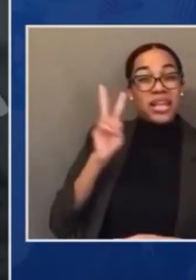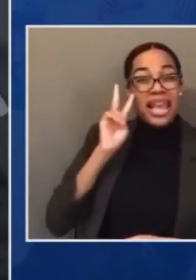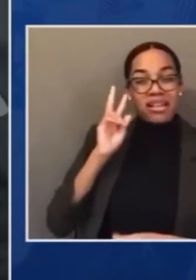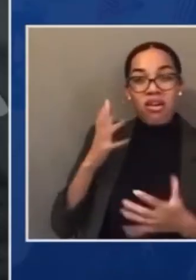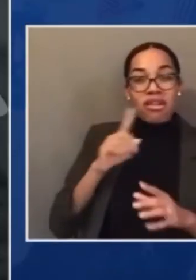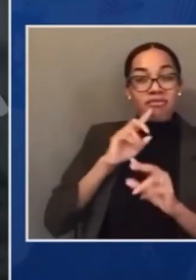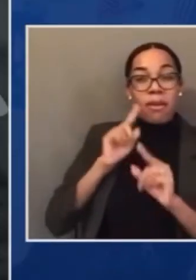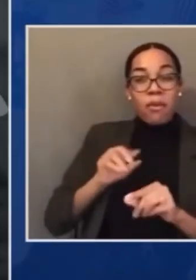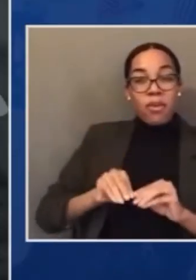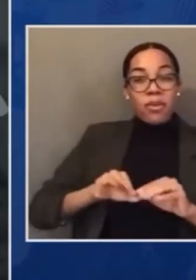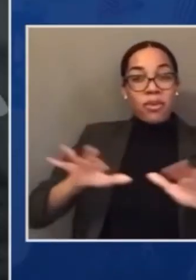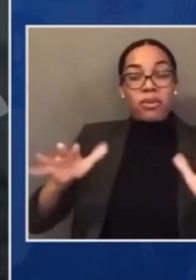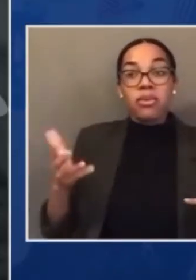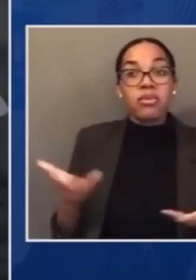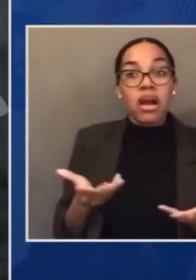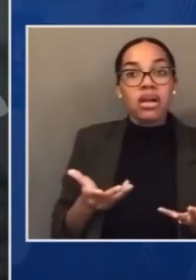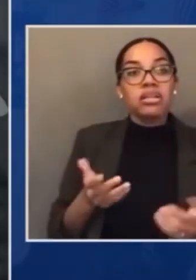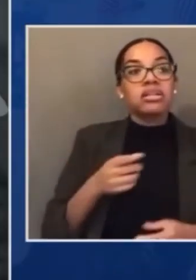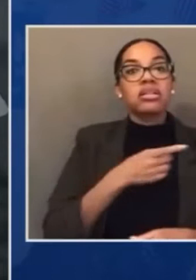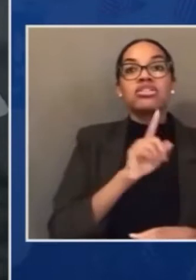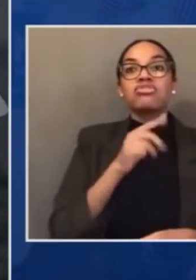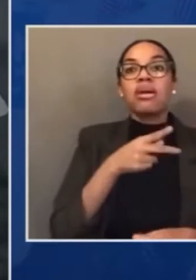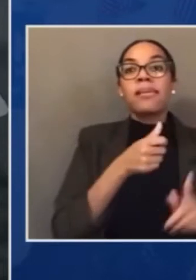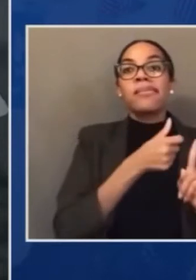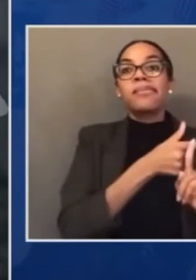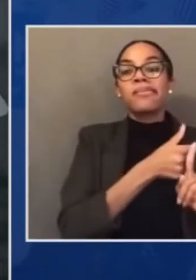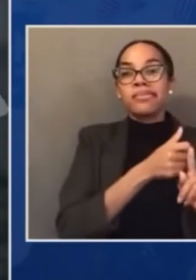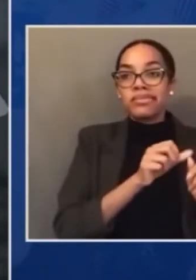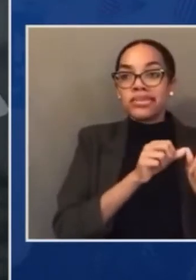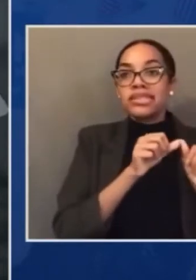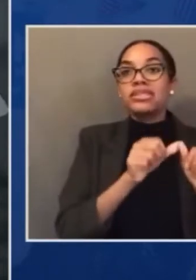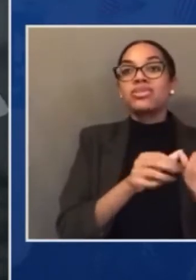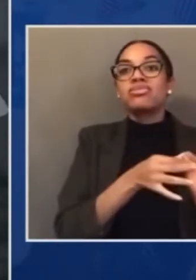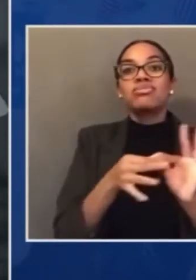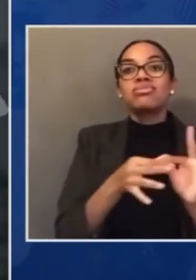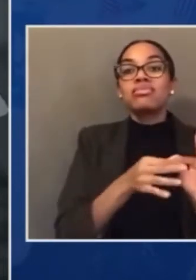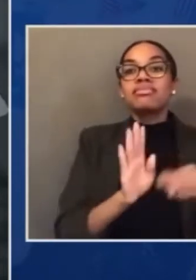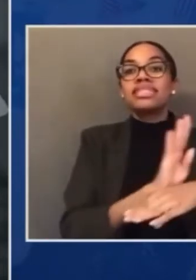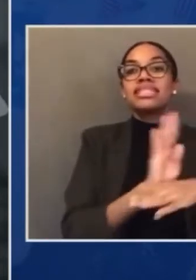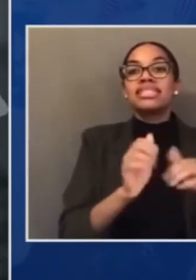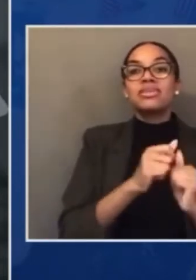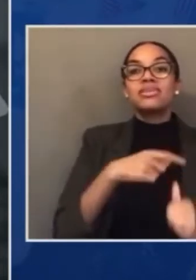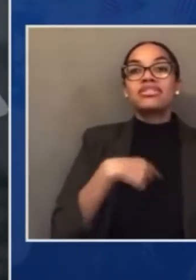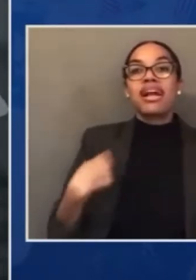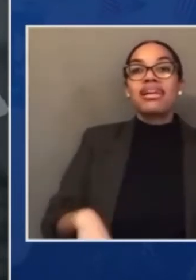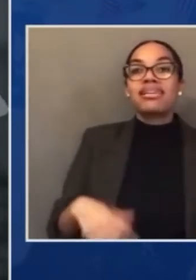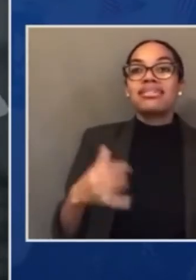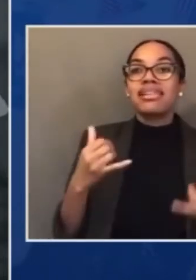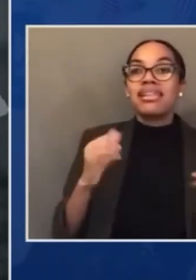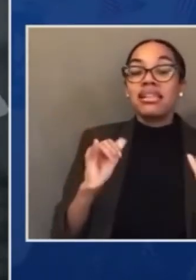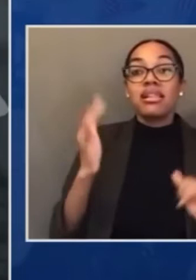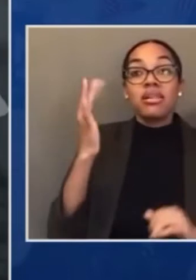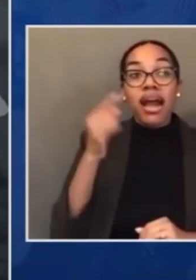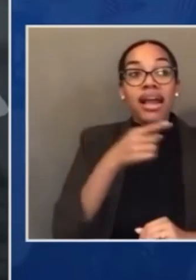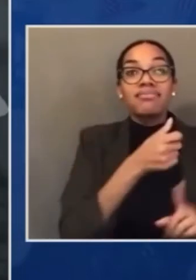We know that he continues to do business with China because he's got a secret Chinese bank account. How